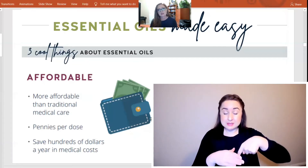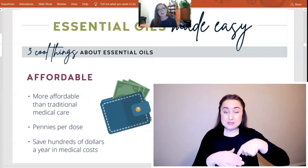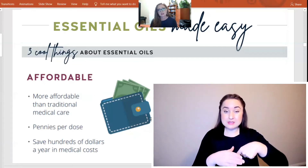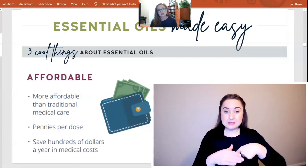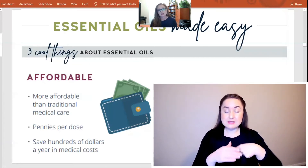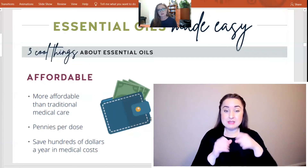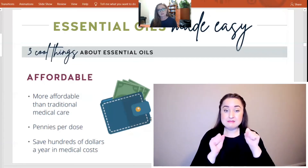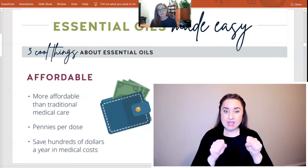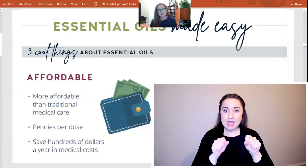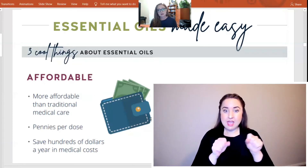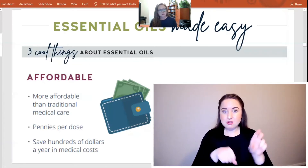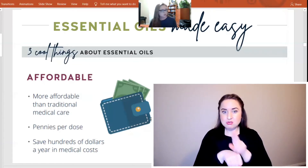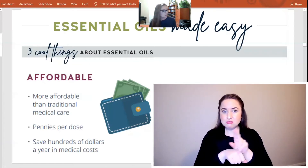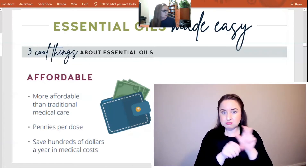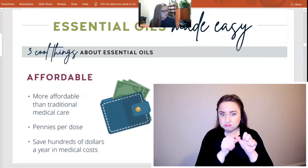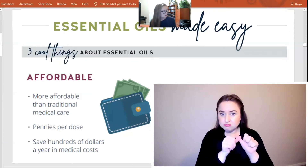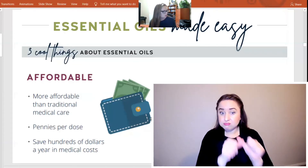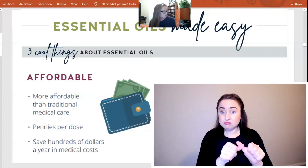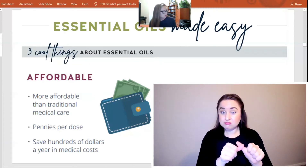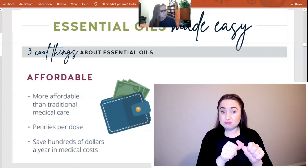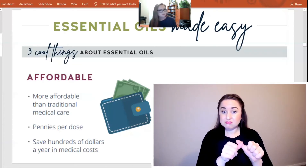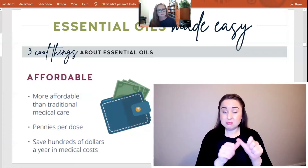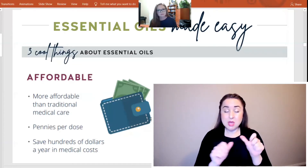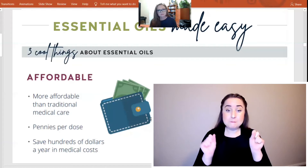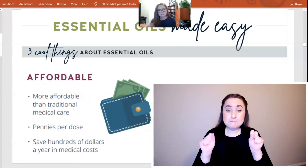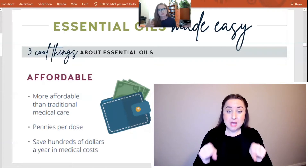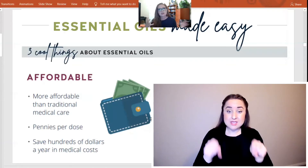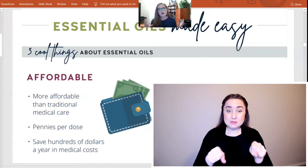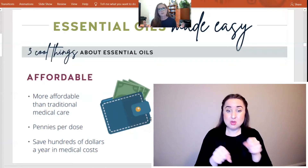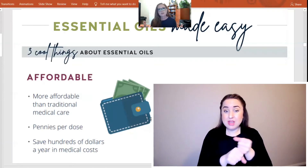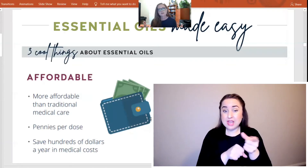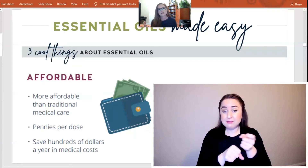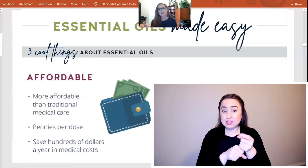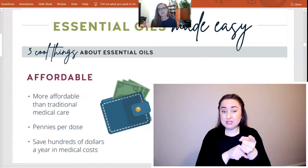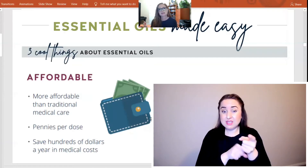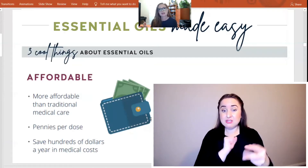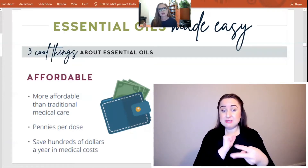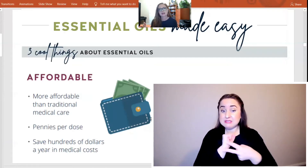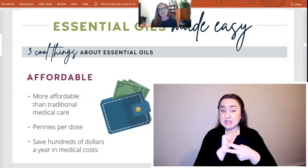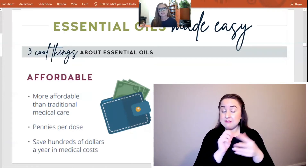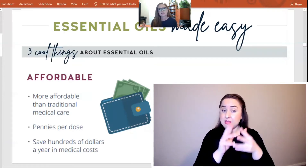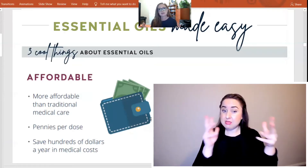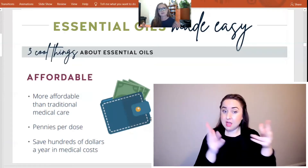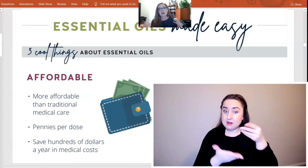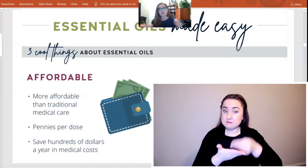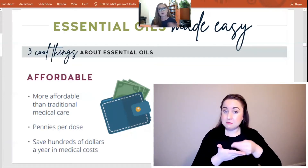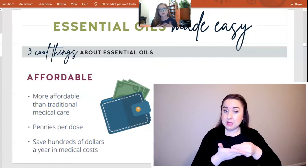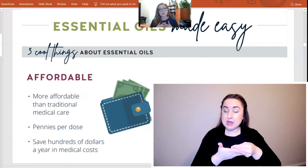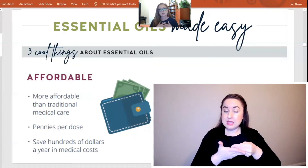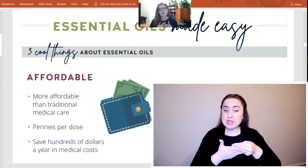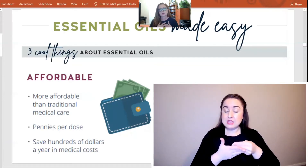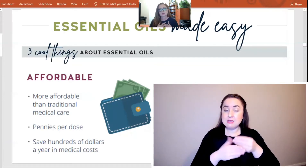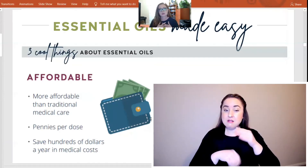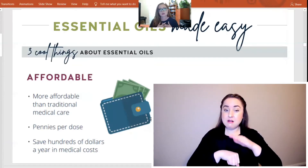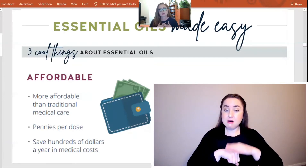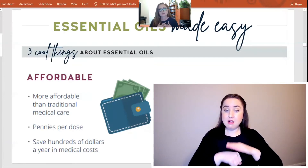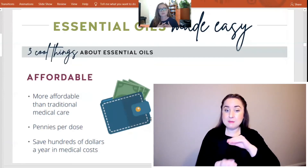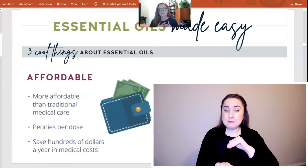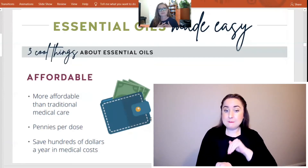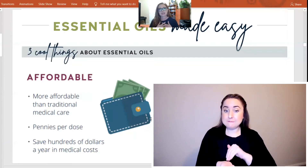costs a year. So to help explain this, I like to give my personal